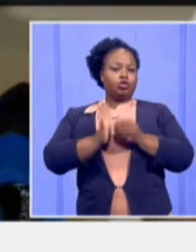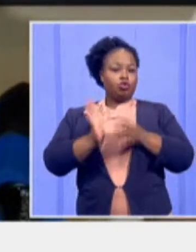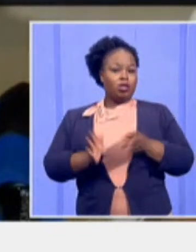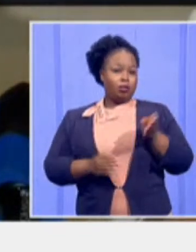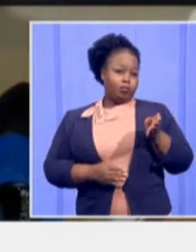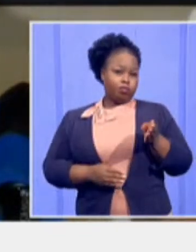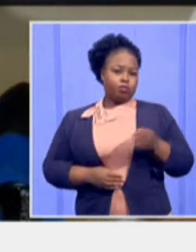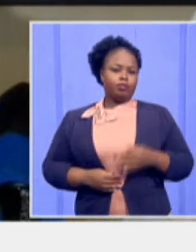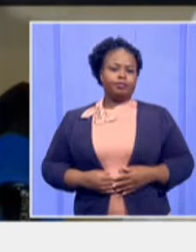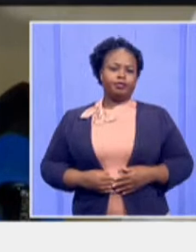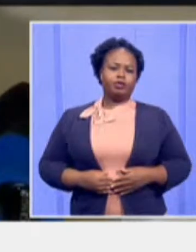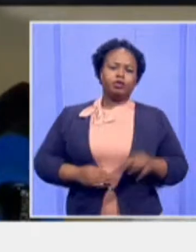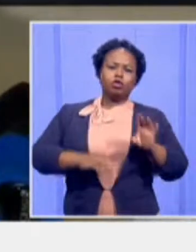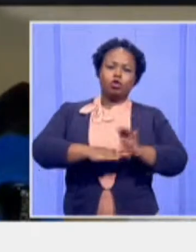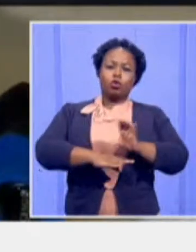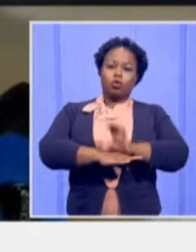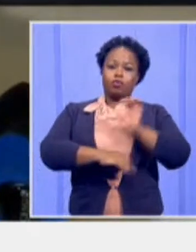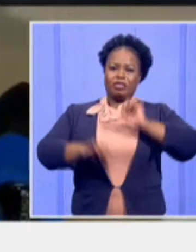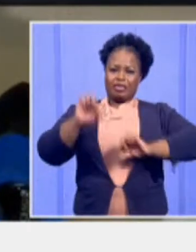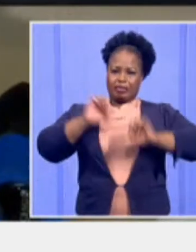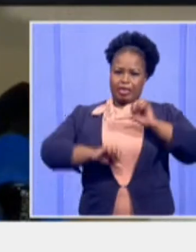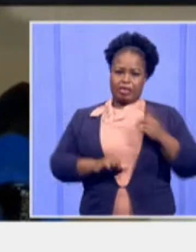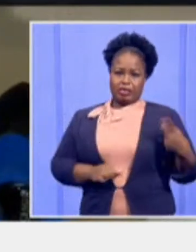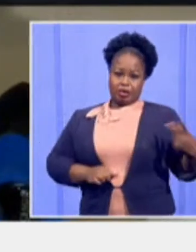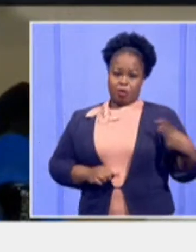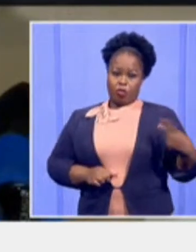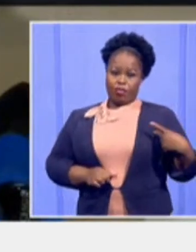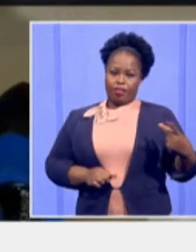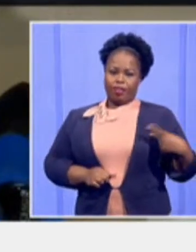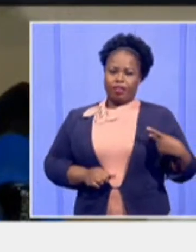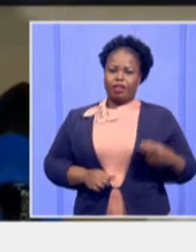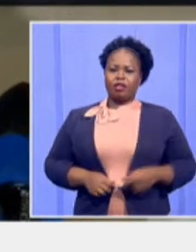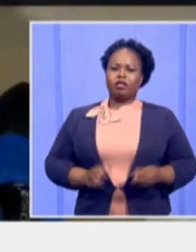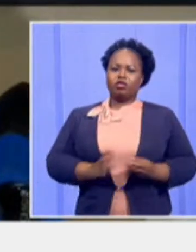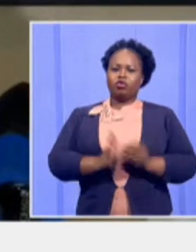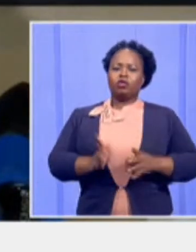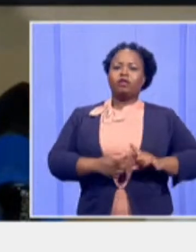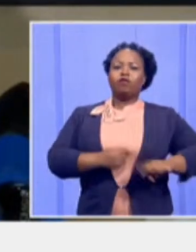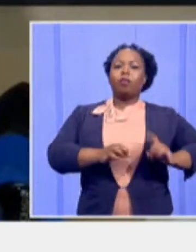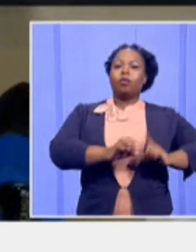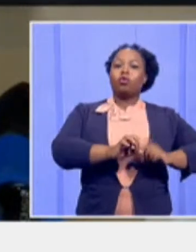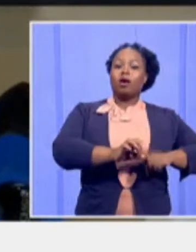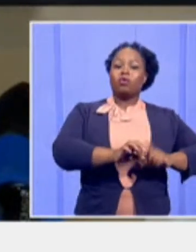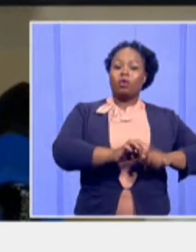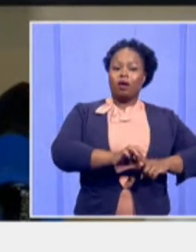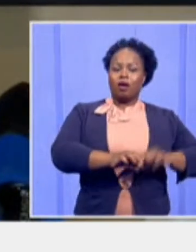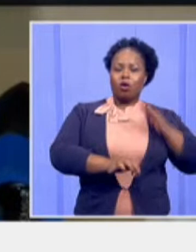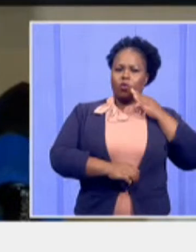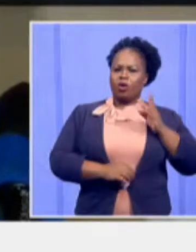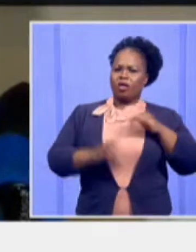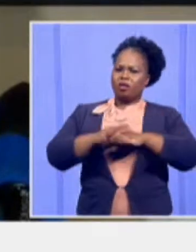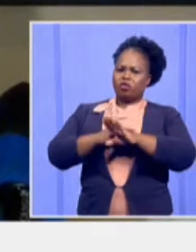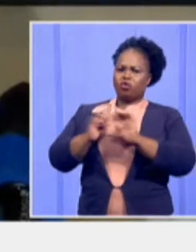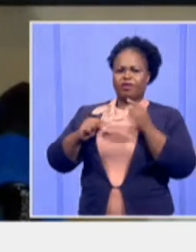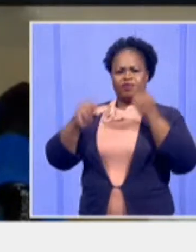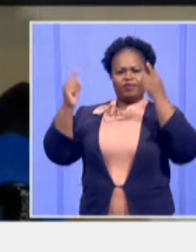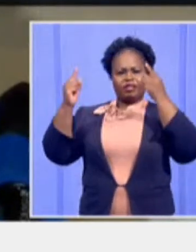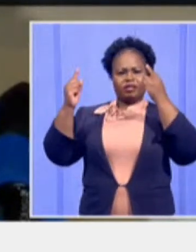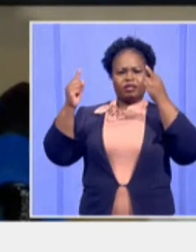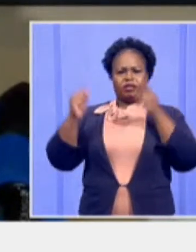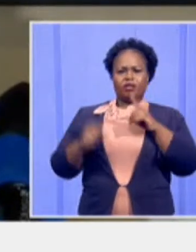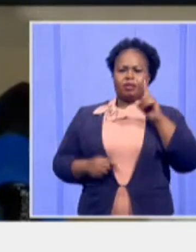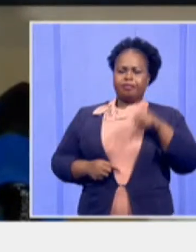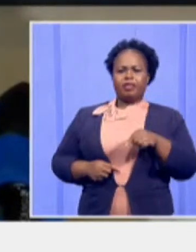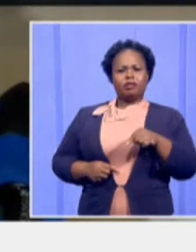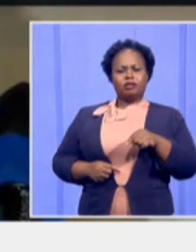who were doing computer science, both of us. That student was from Ekwako. When he entered to Wits, he was supposed to code the